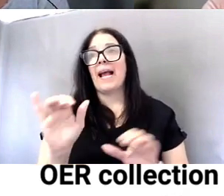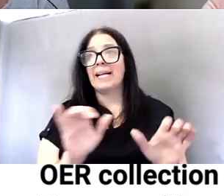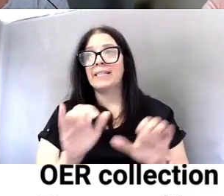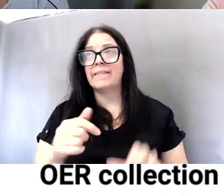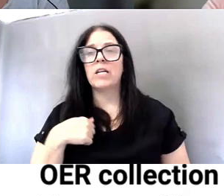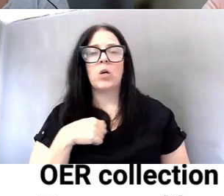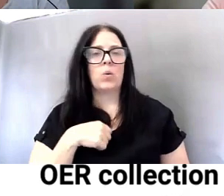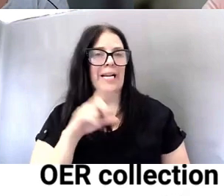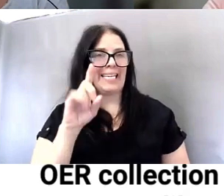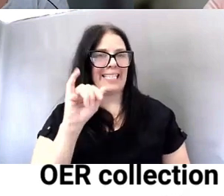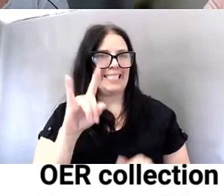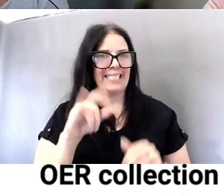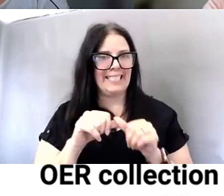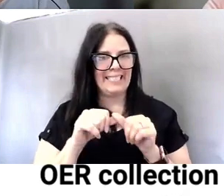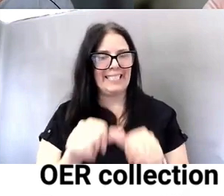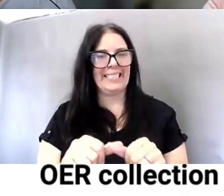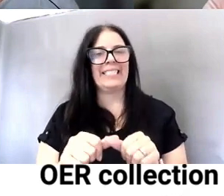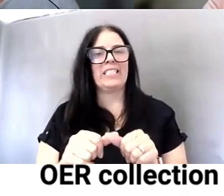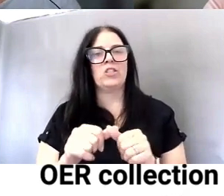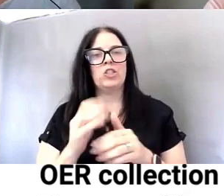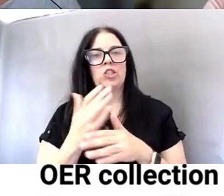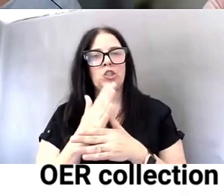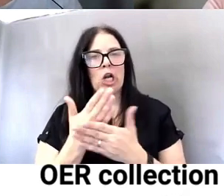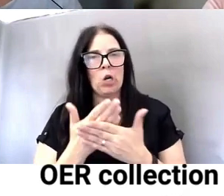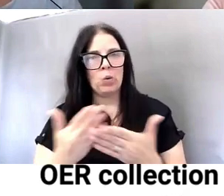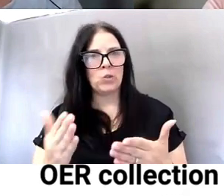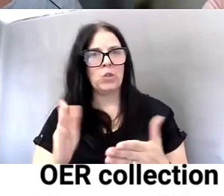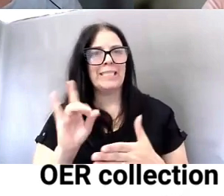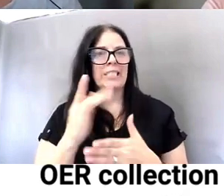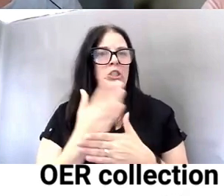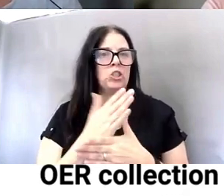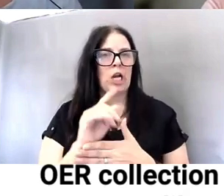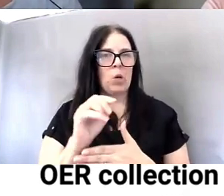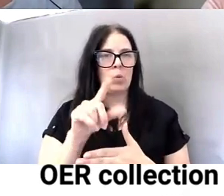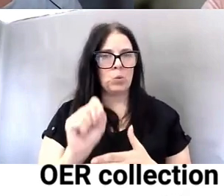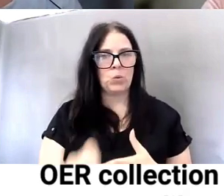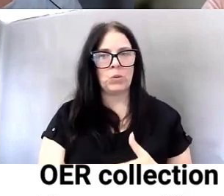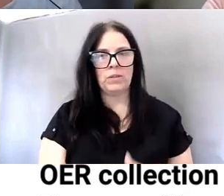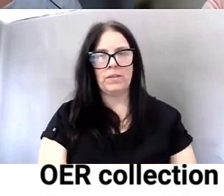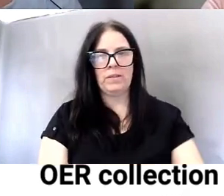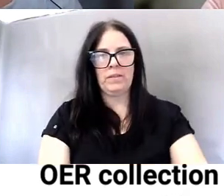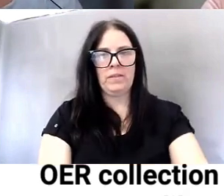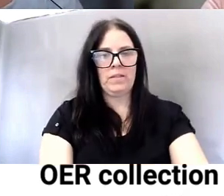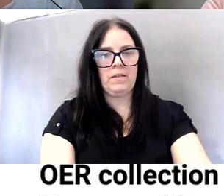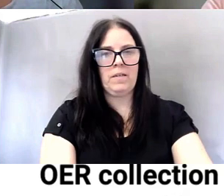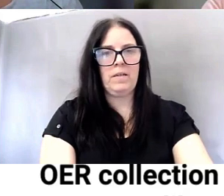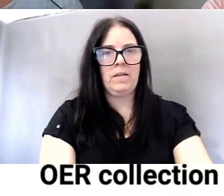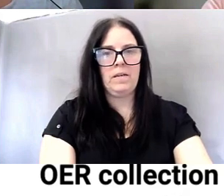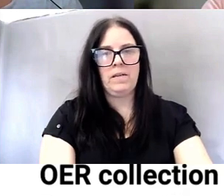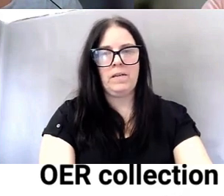did continuously share resources, share tools with programs